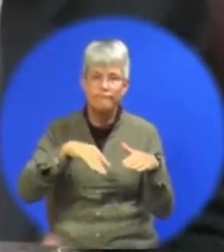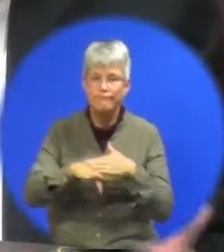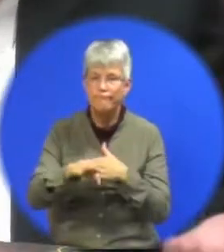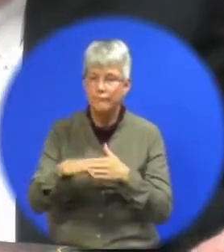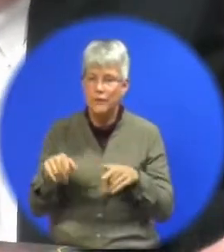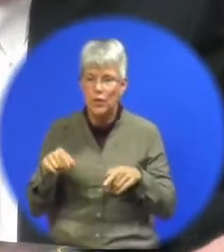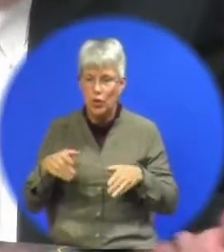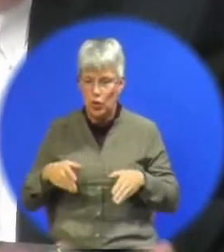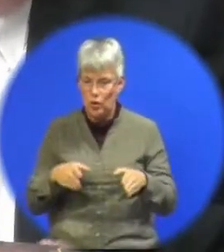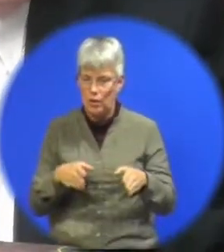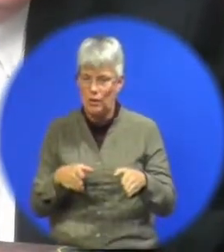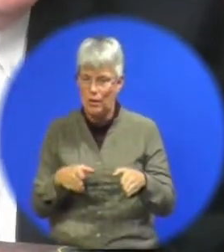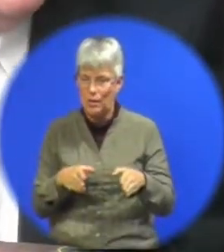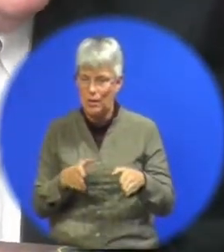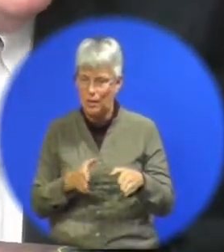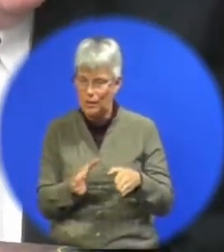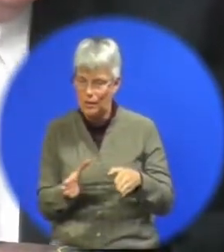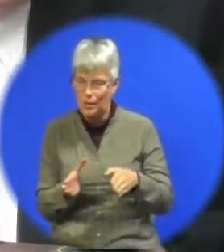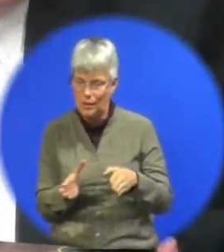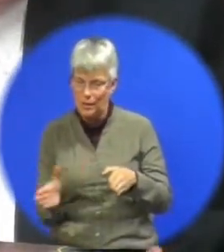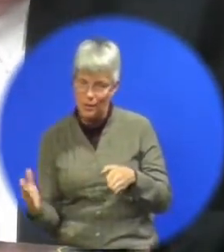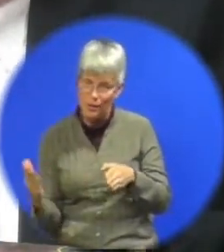cutting across the back of that parking lot.